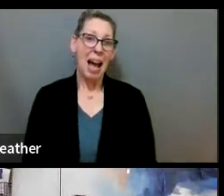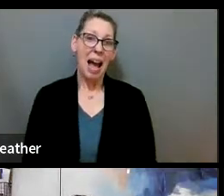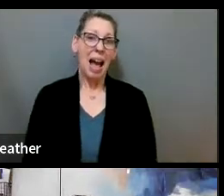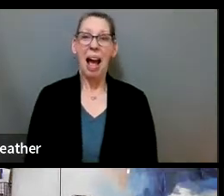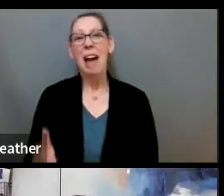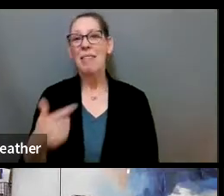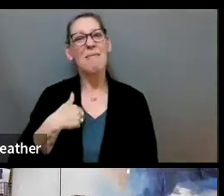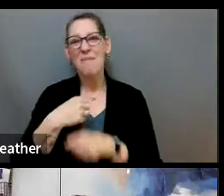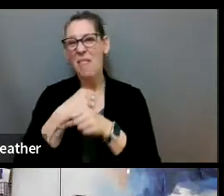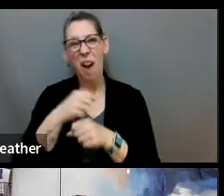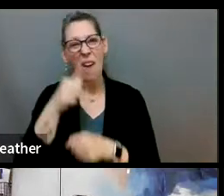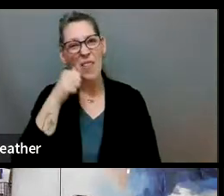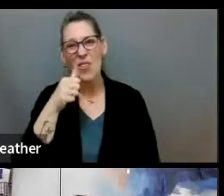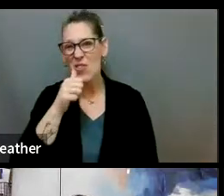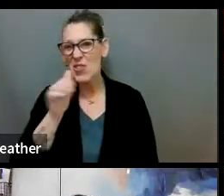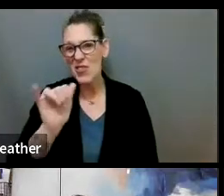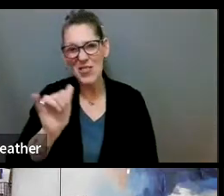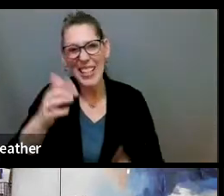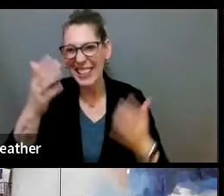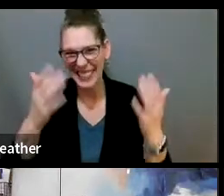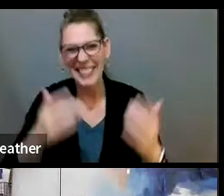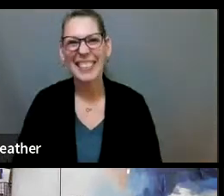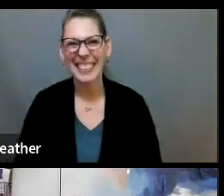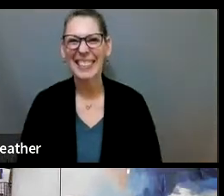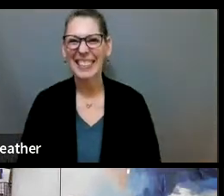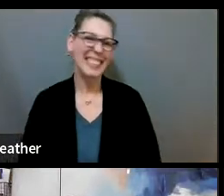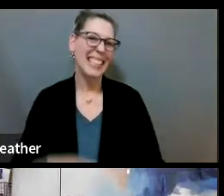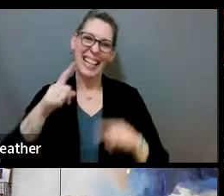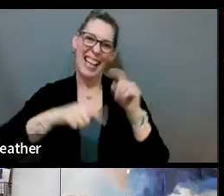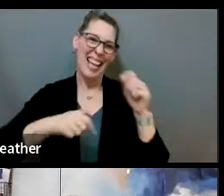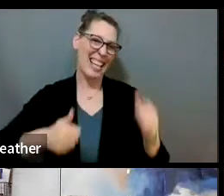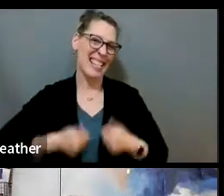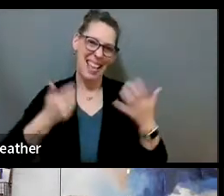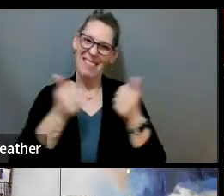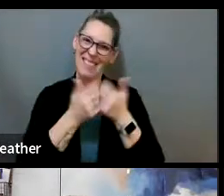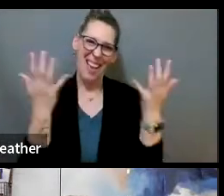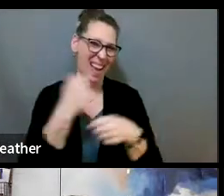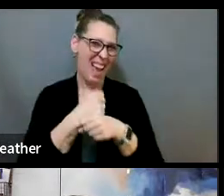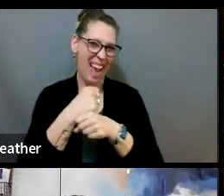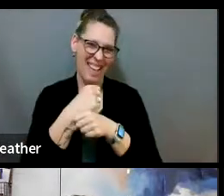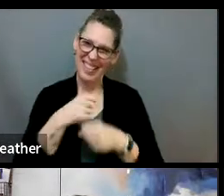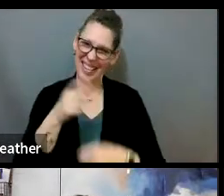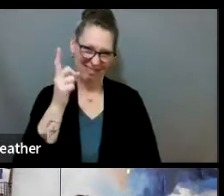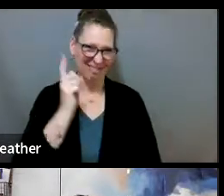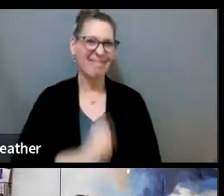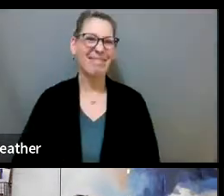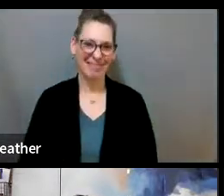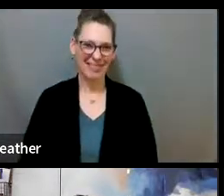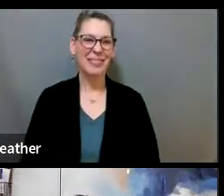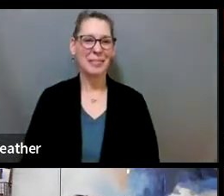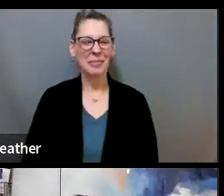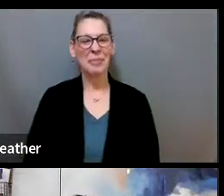a coffee girl too. Can't go without my coffee.